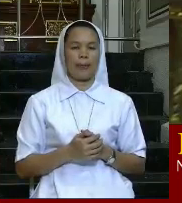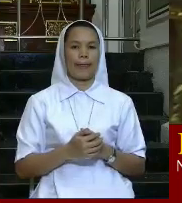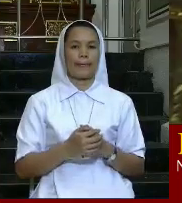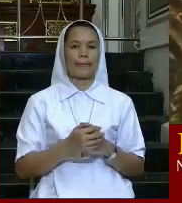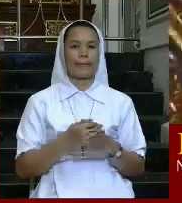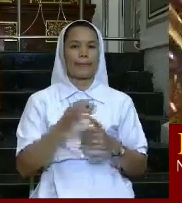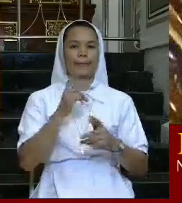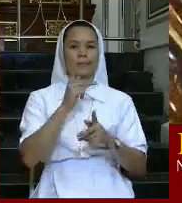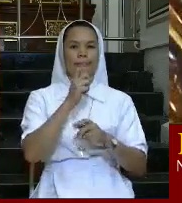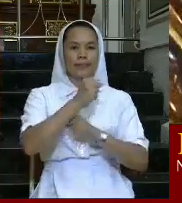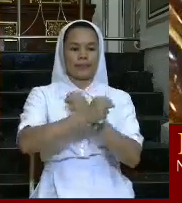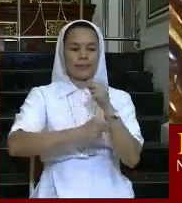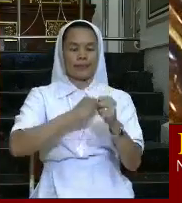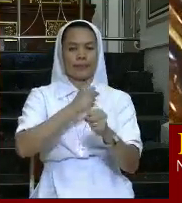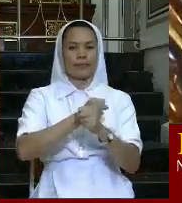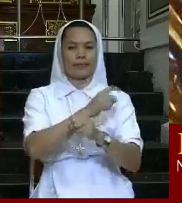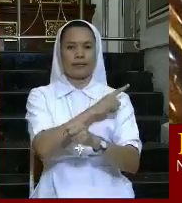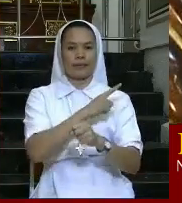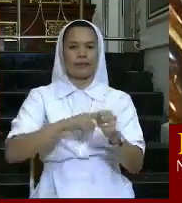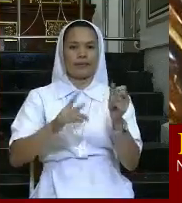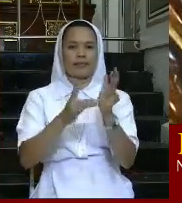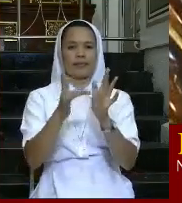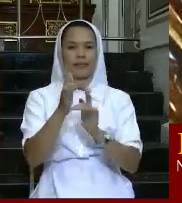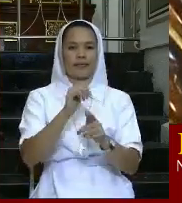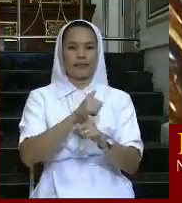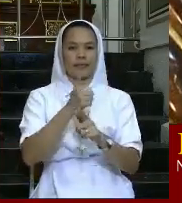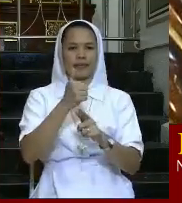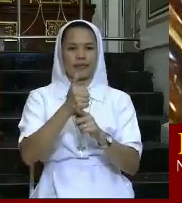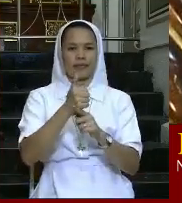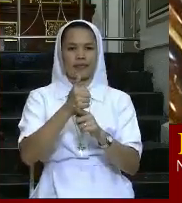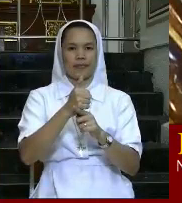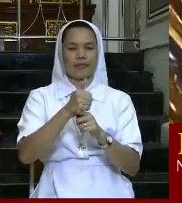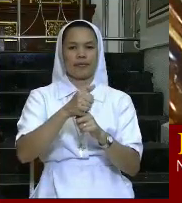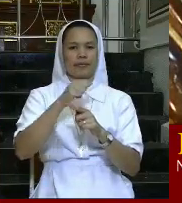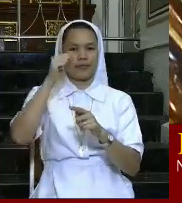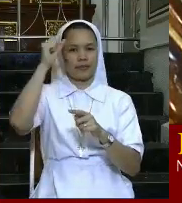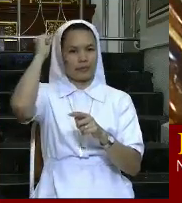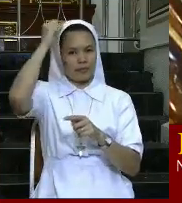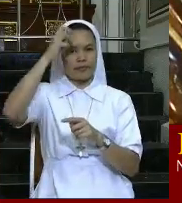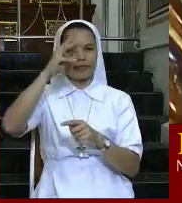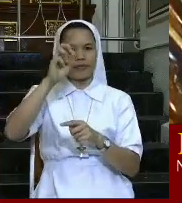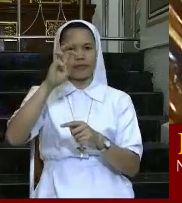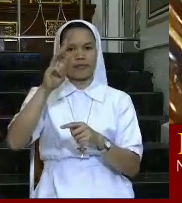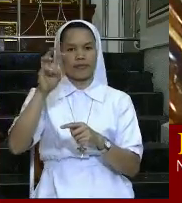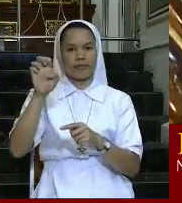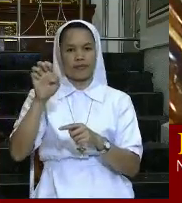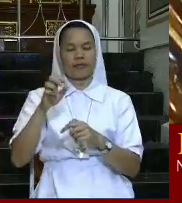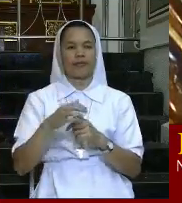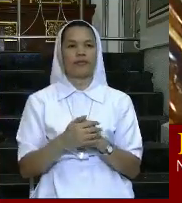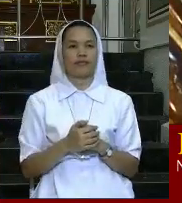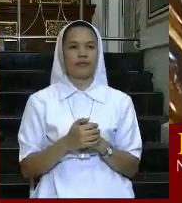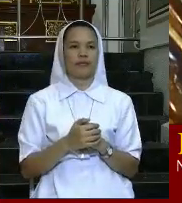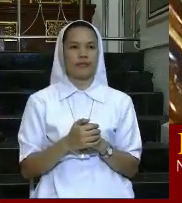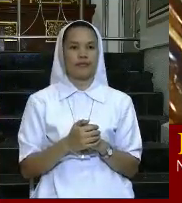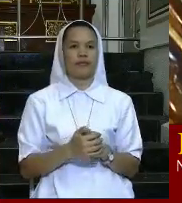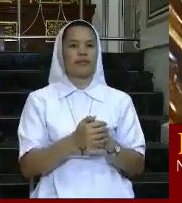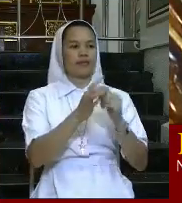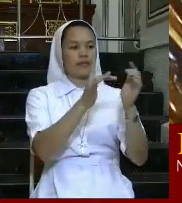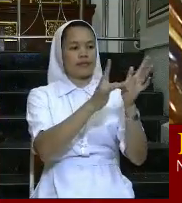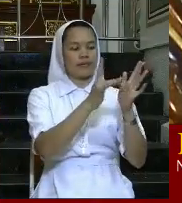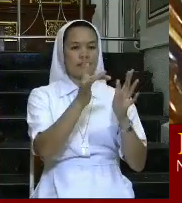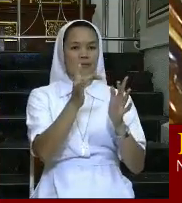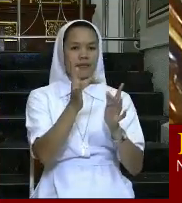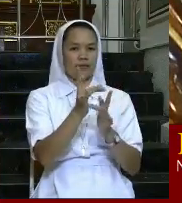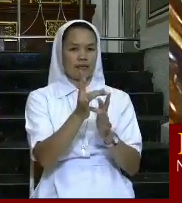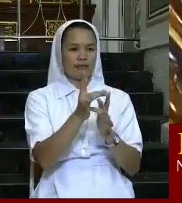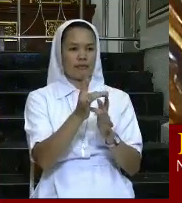Passion of our Lord Jesus Christ according to Matthew. Jesus stood before the governor Pontius Pilate, and